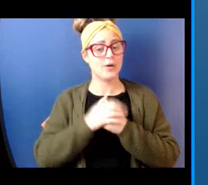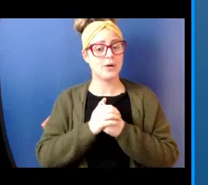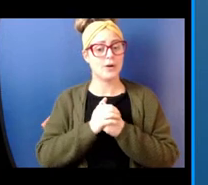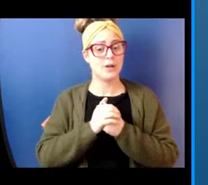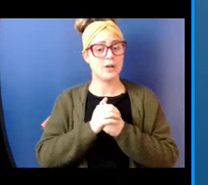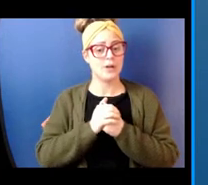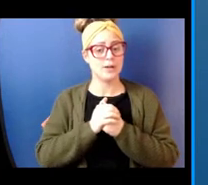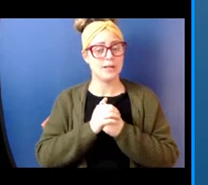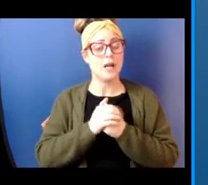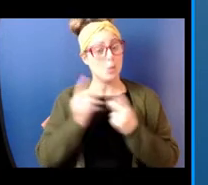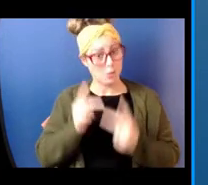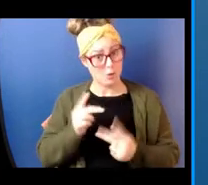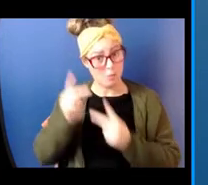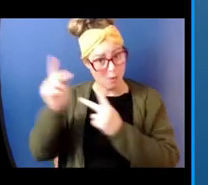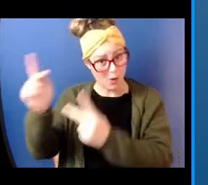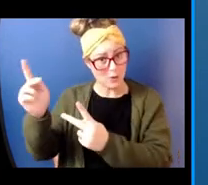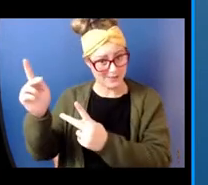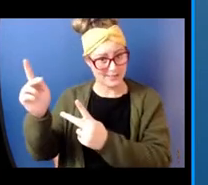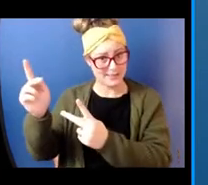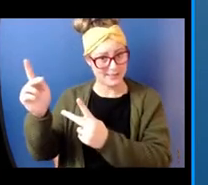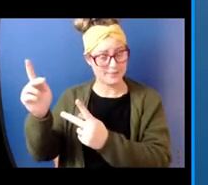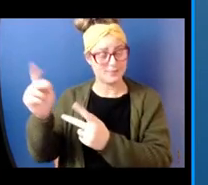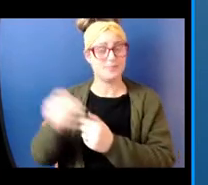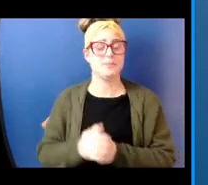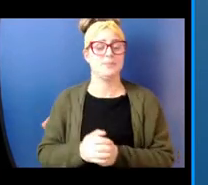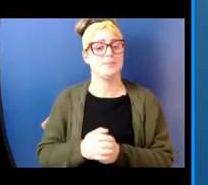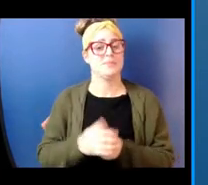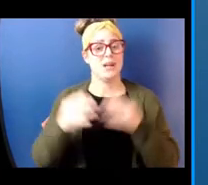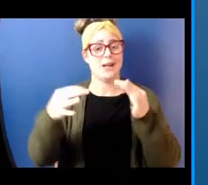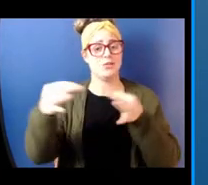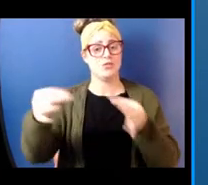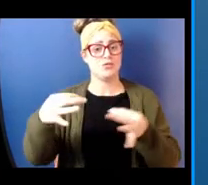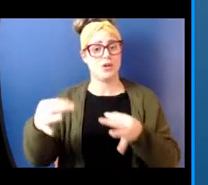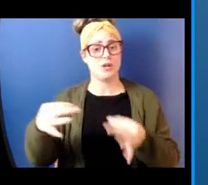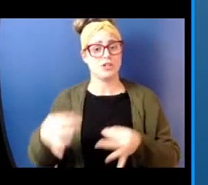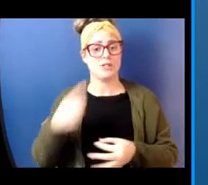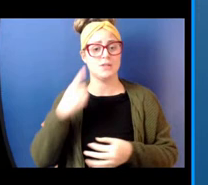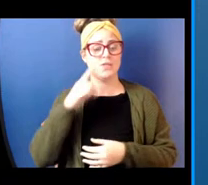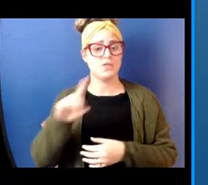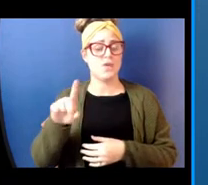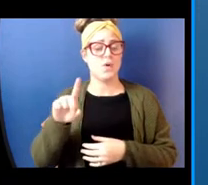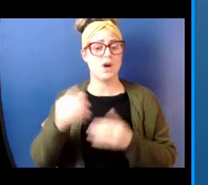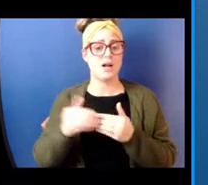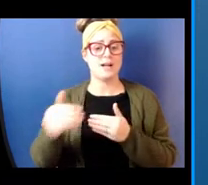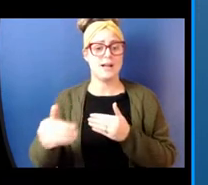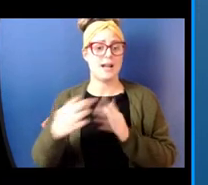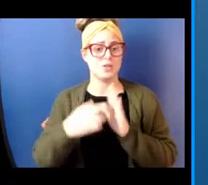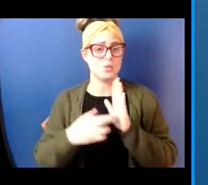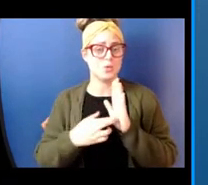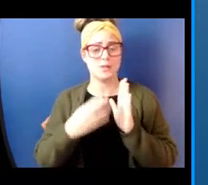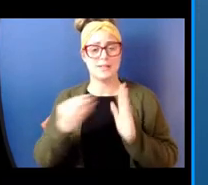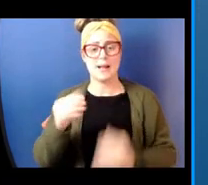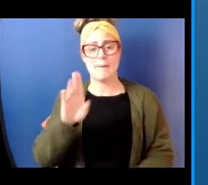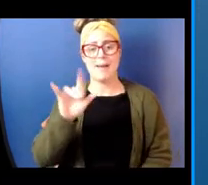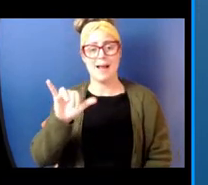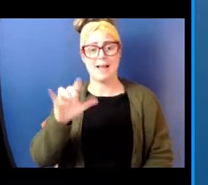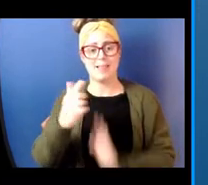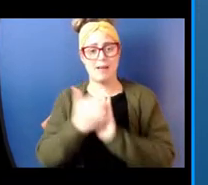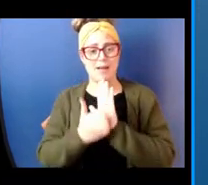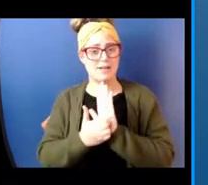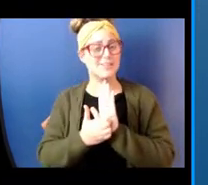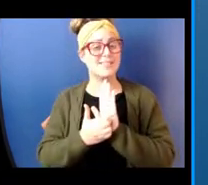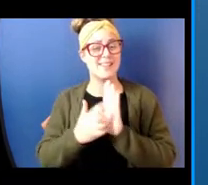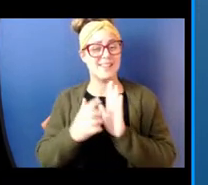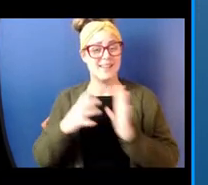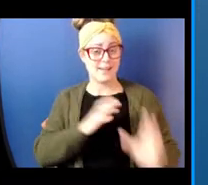and proposing uh instructions for the next rules and bylaws committee to